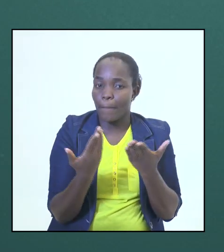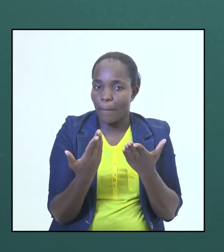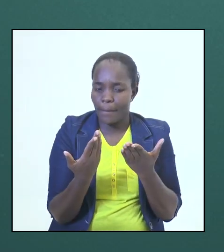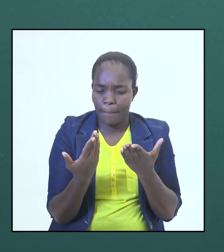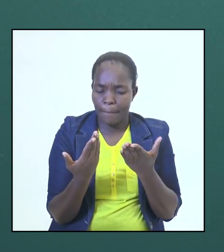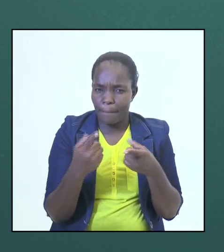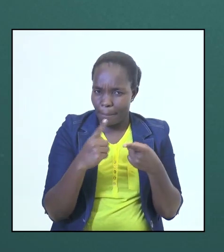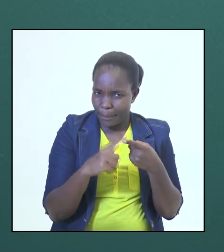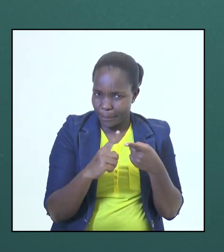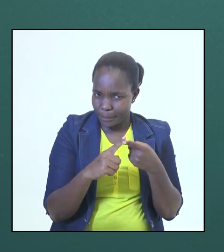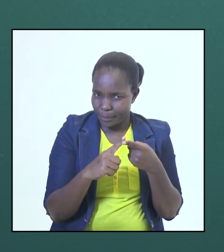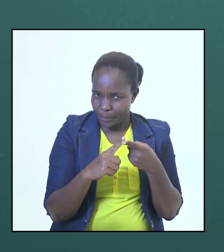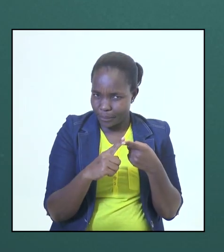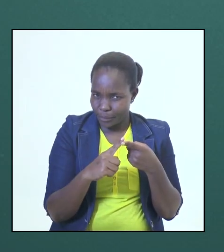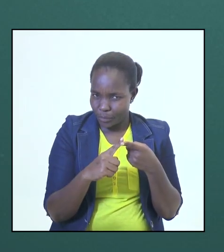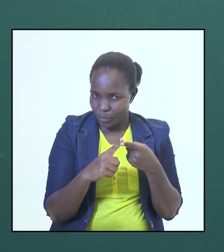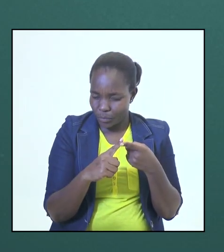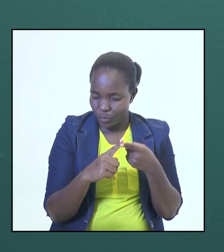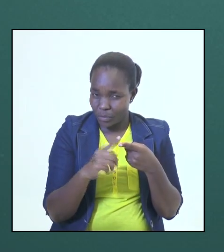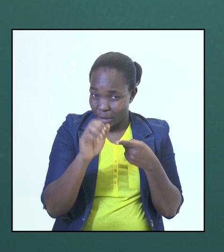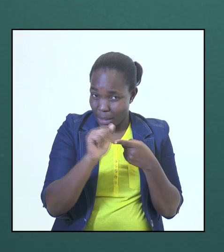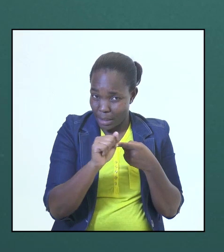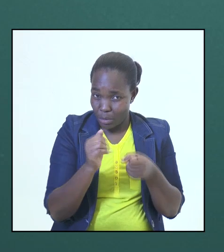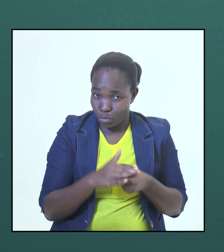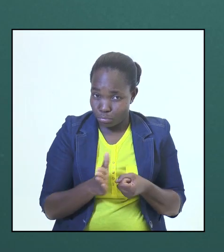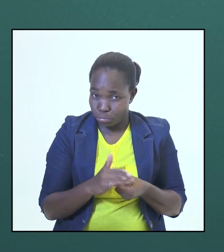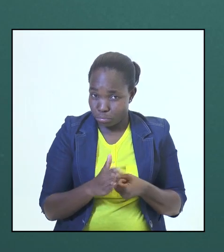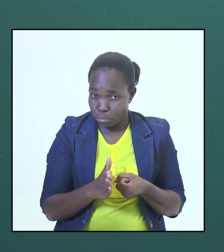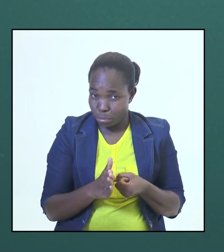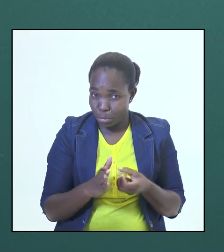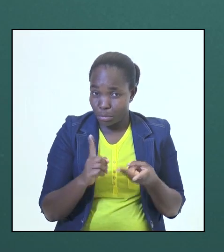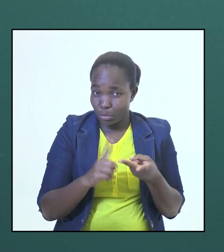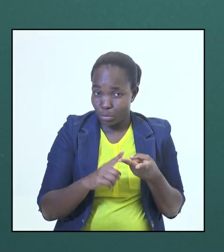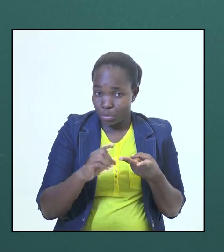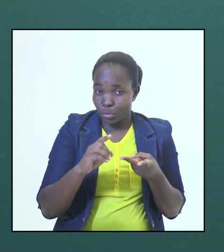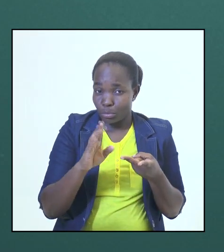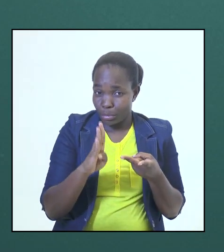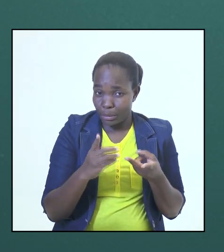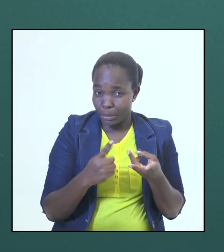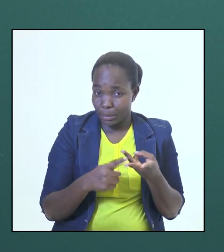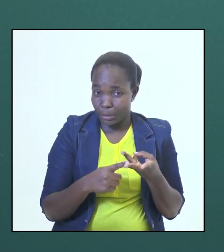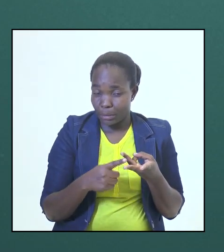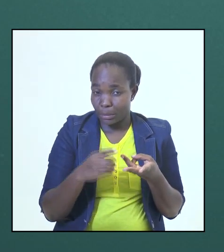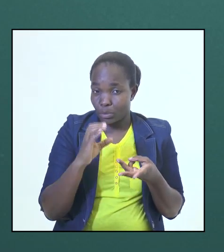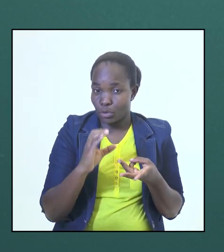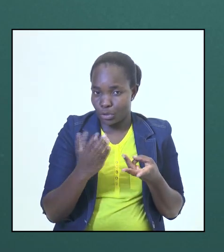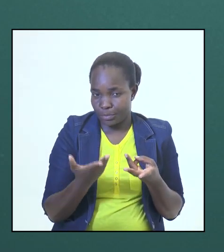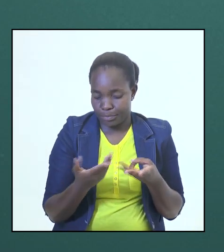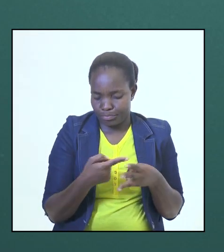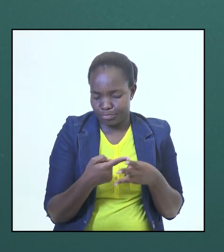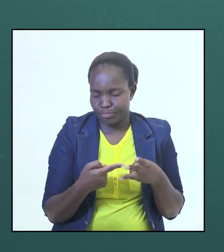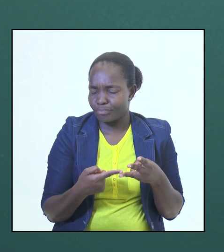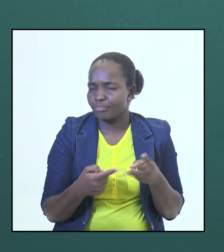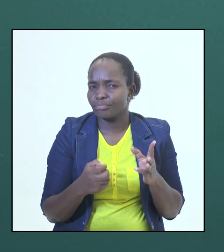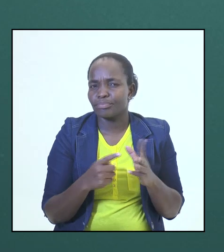in A, the stomata, B, chloroplast, or C, vascular